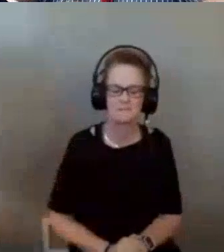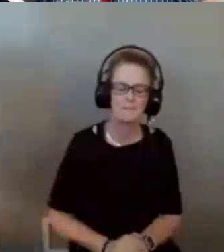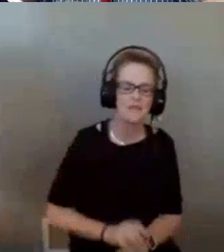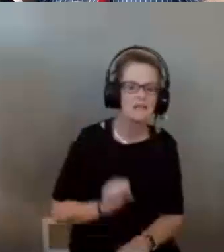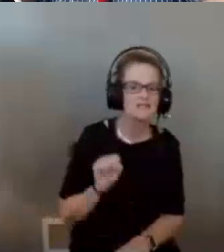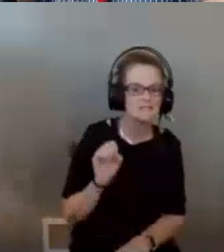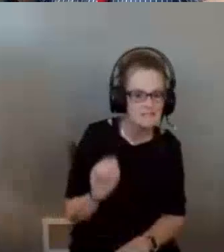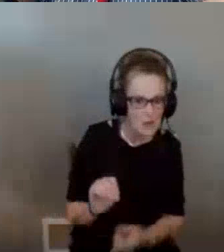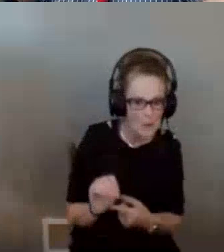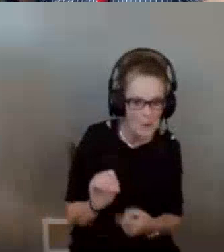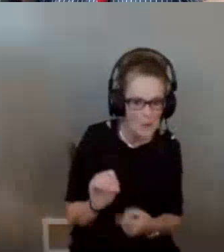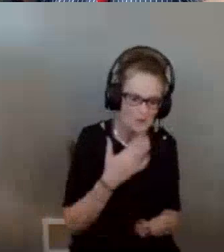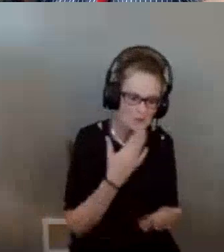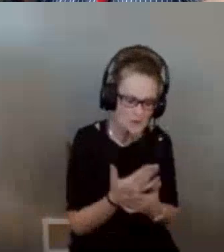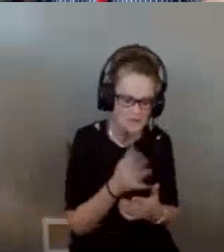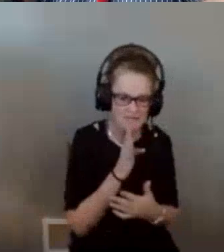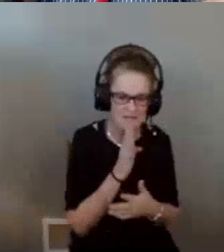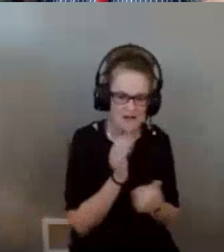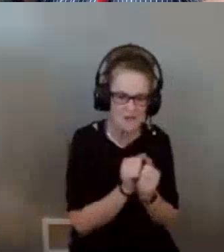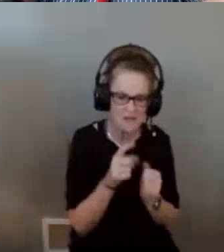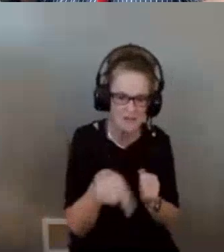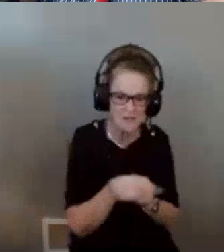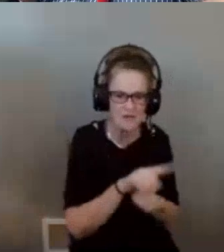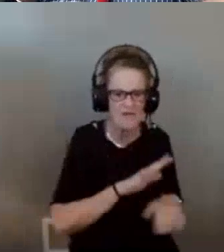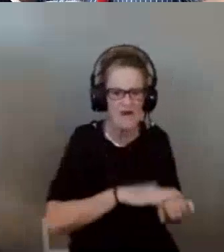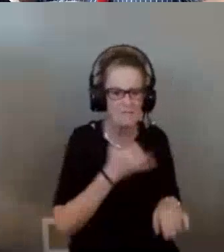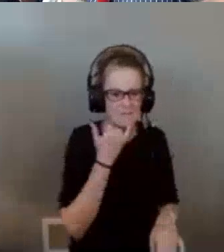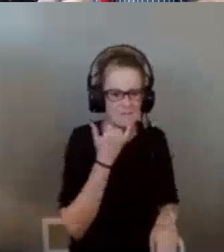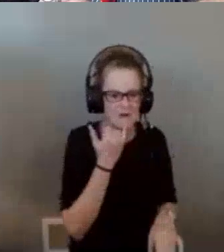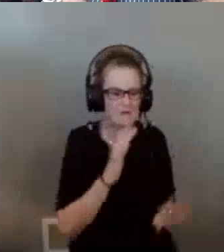So good to be with everyone from across the country.